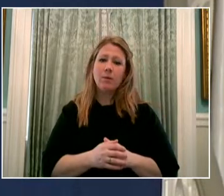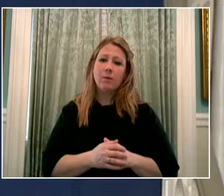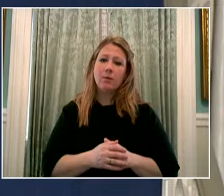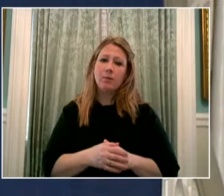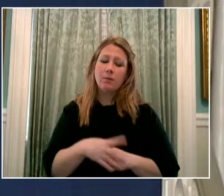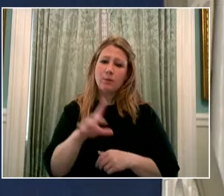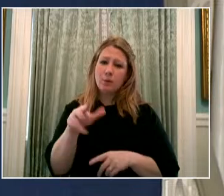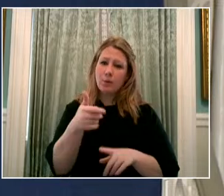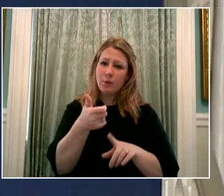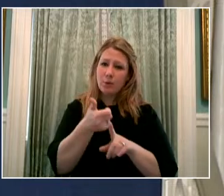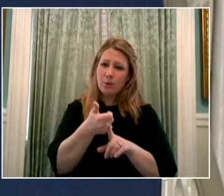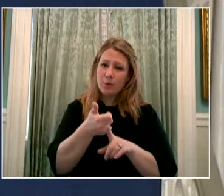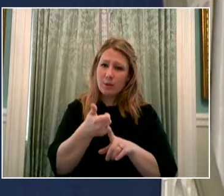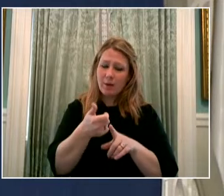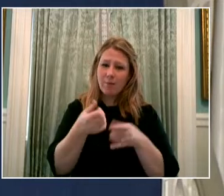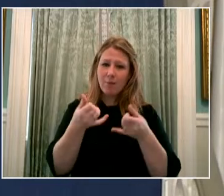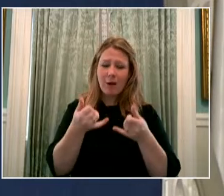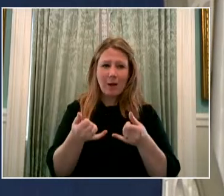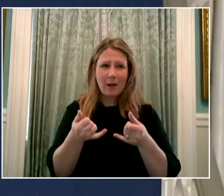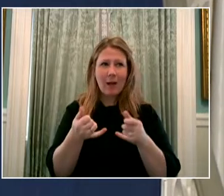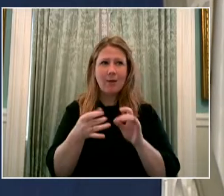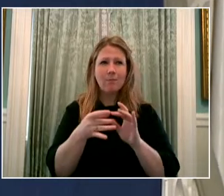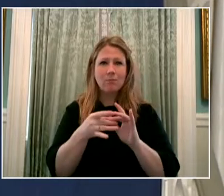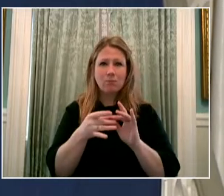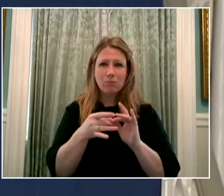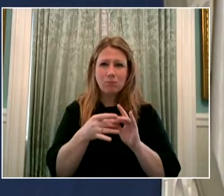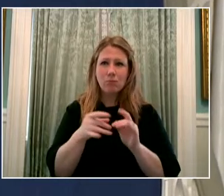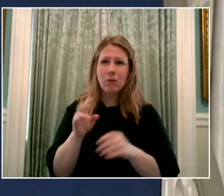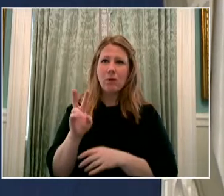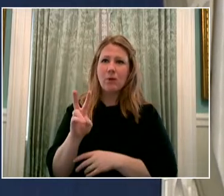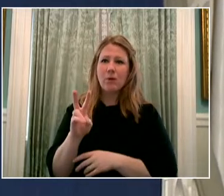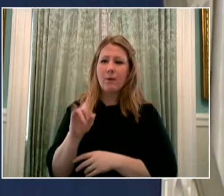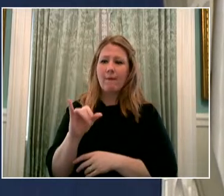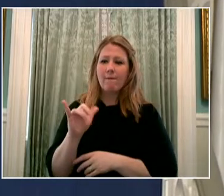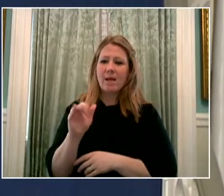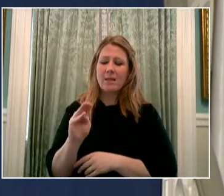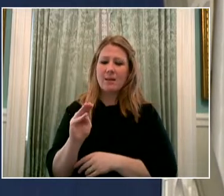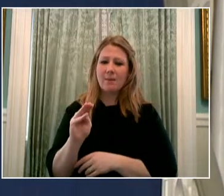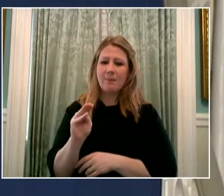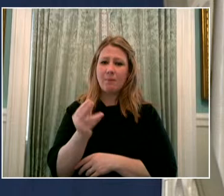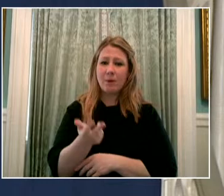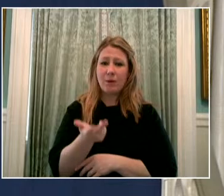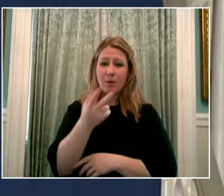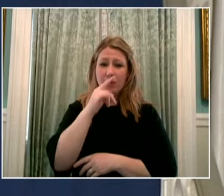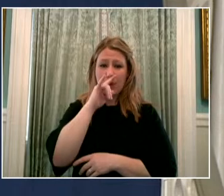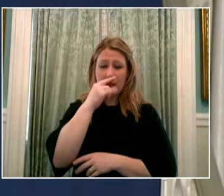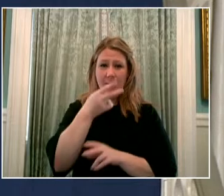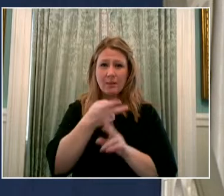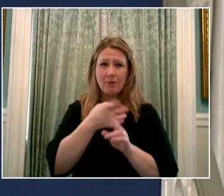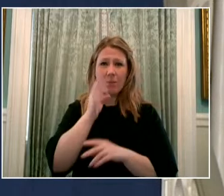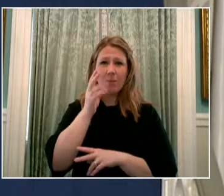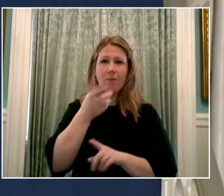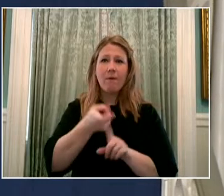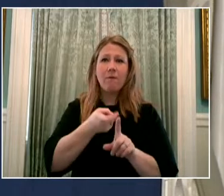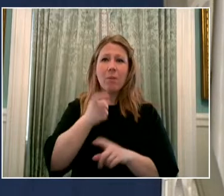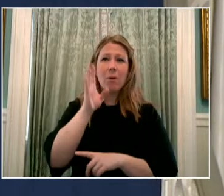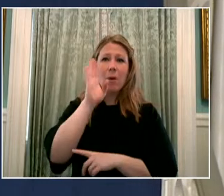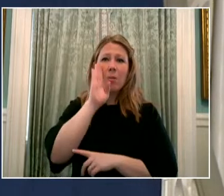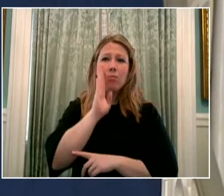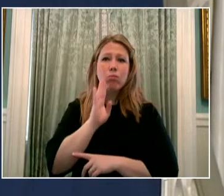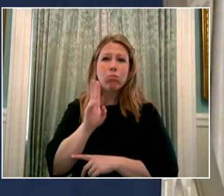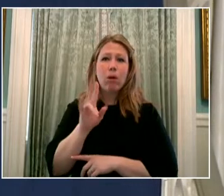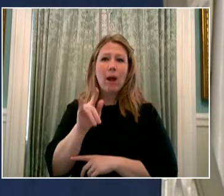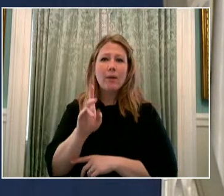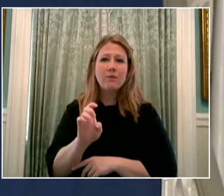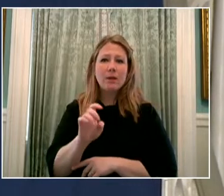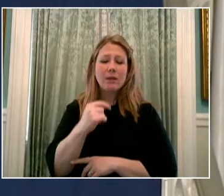your discussion of crime about the victims. These 3 kids in Brownsville, they say that they are victims, that they were menaced by an off-duty police officer with a gun, and they say they don't